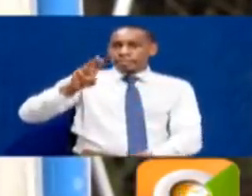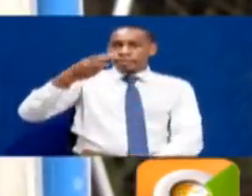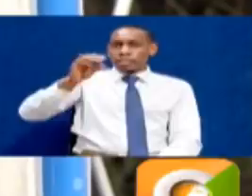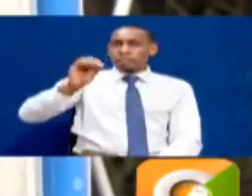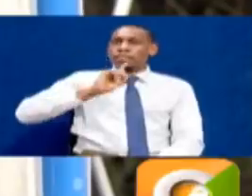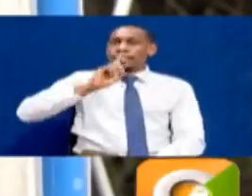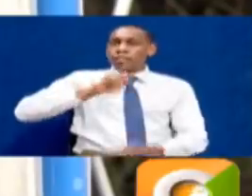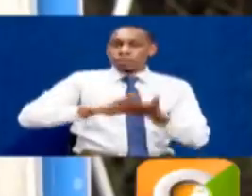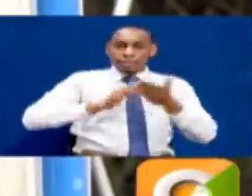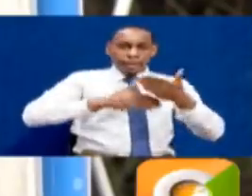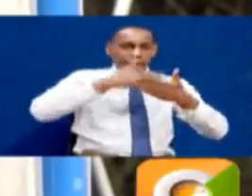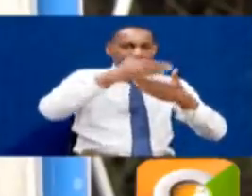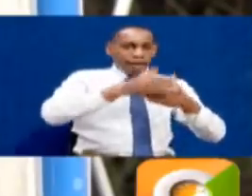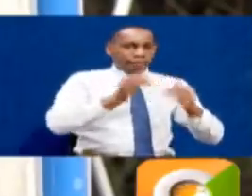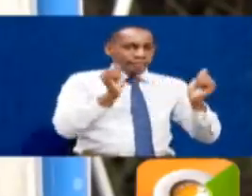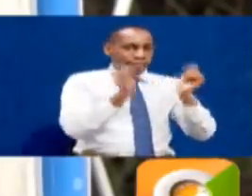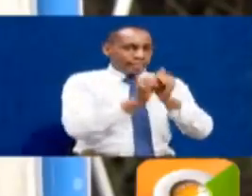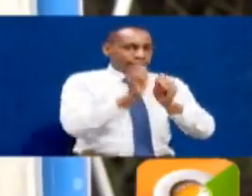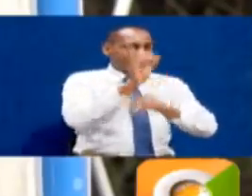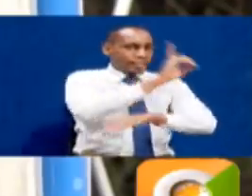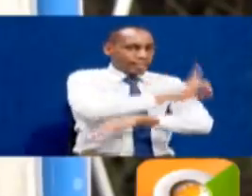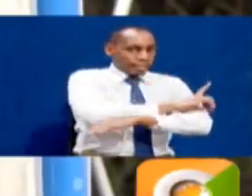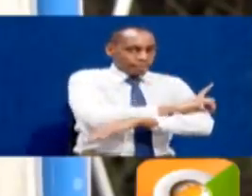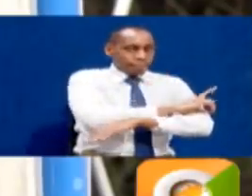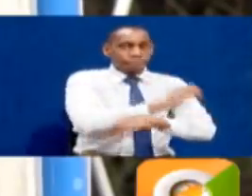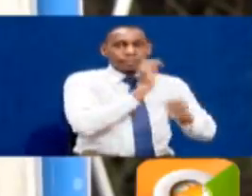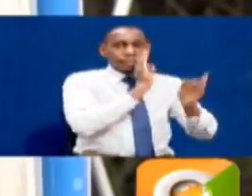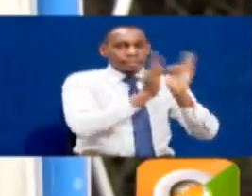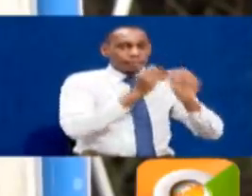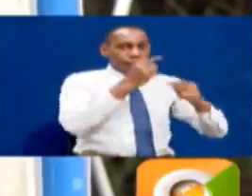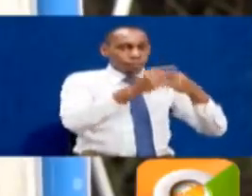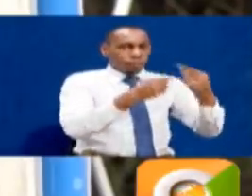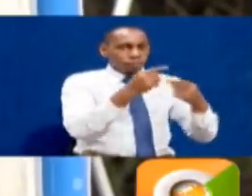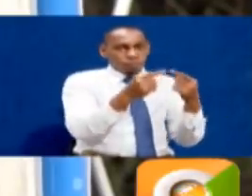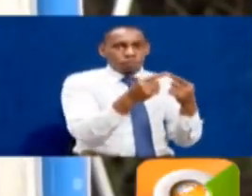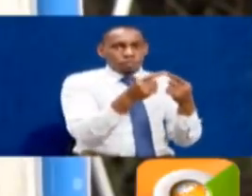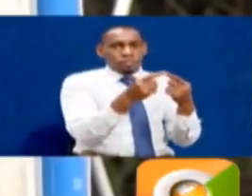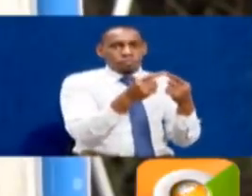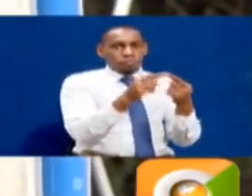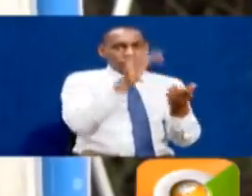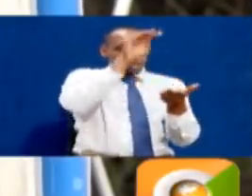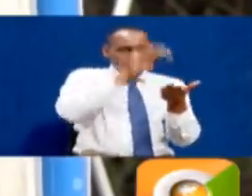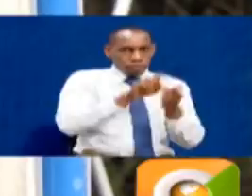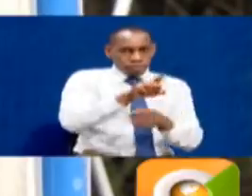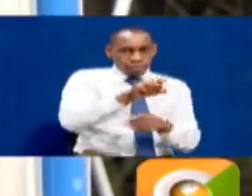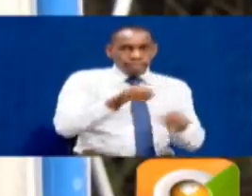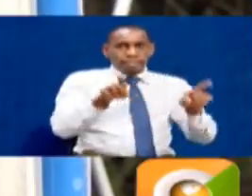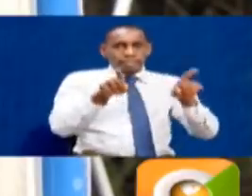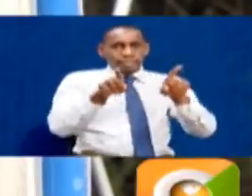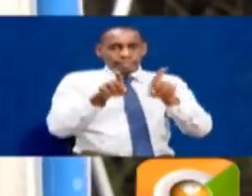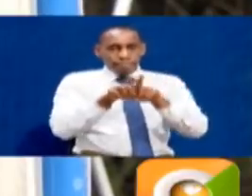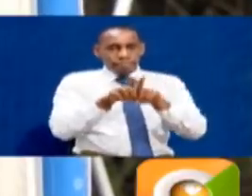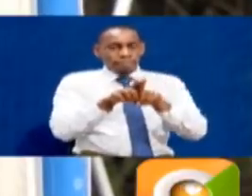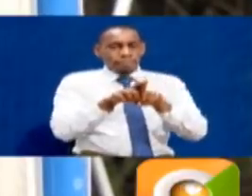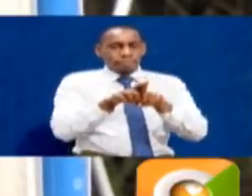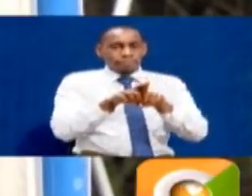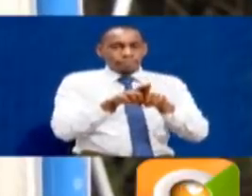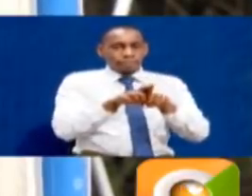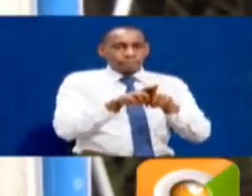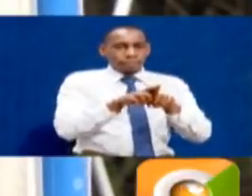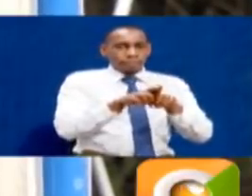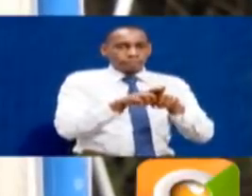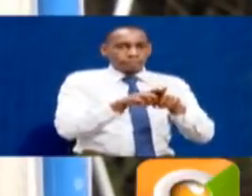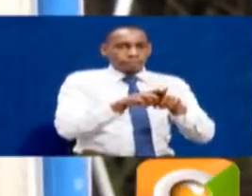that after the 10th day, even if you continue to secrete the virus, those are likely to be